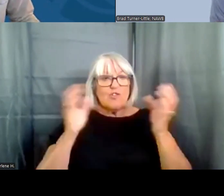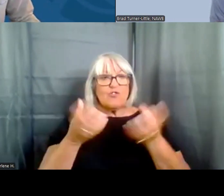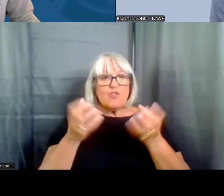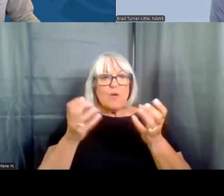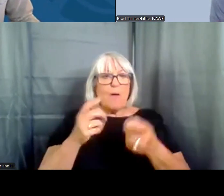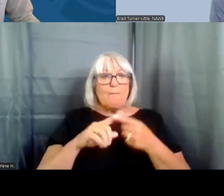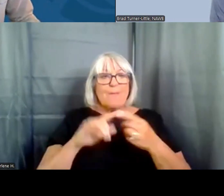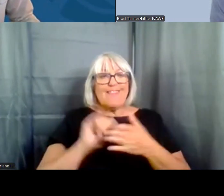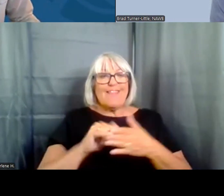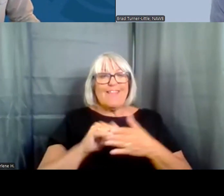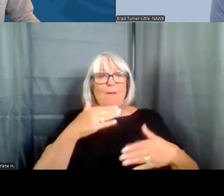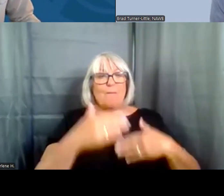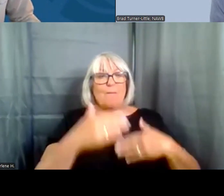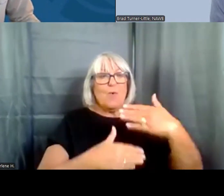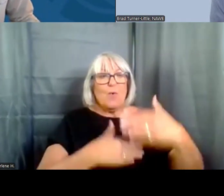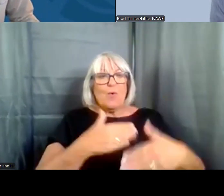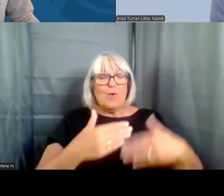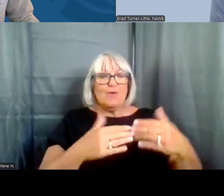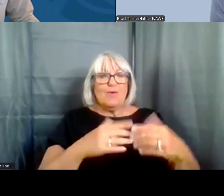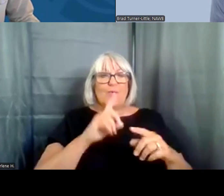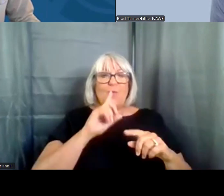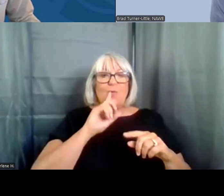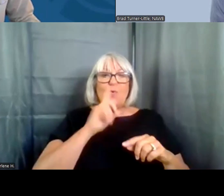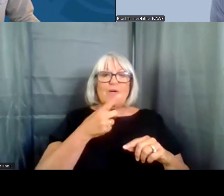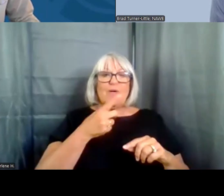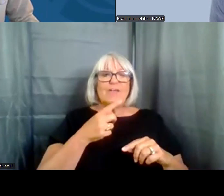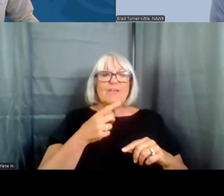on competitive integrated employment, and